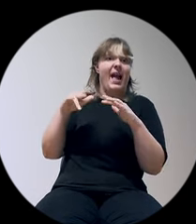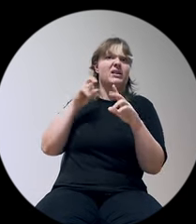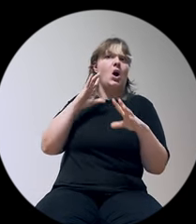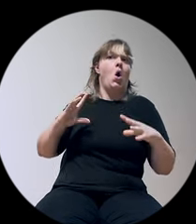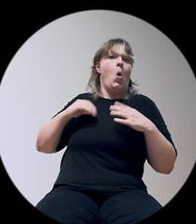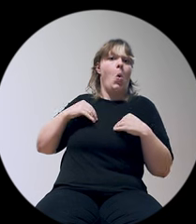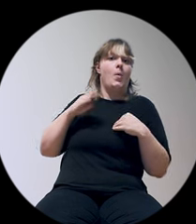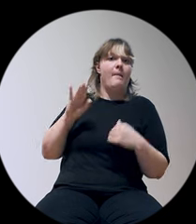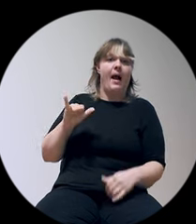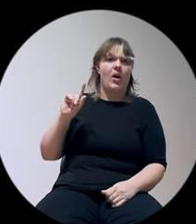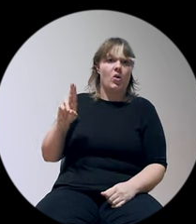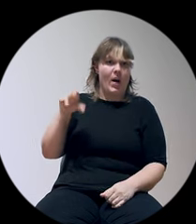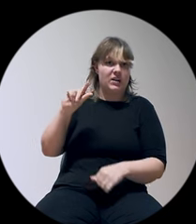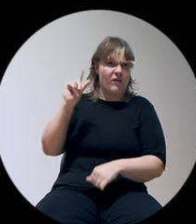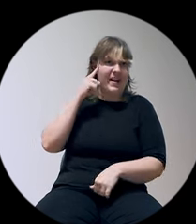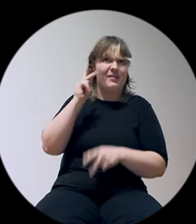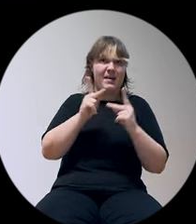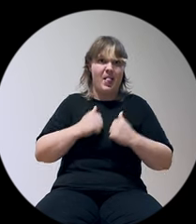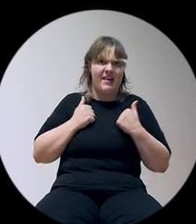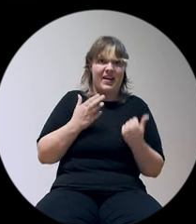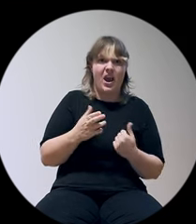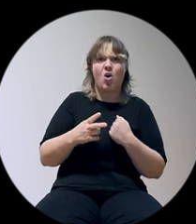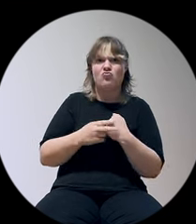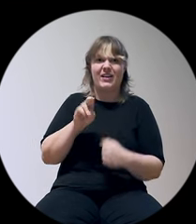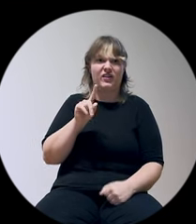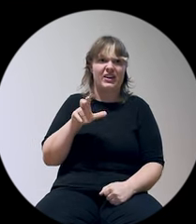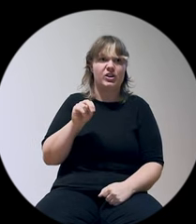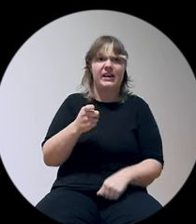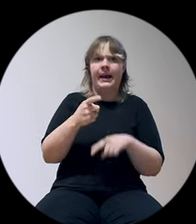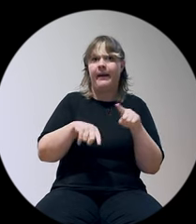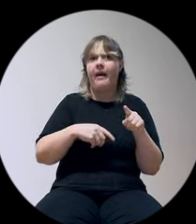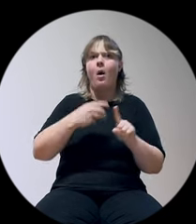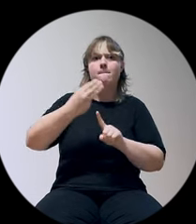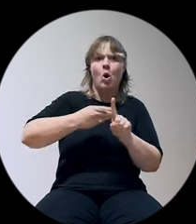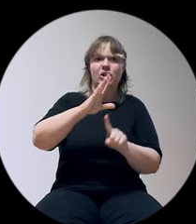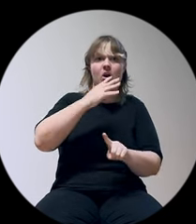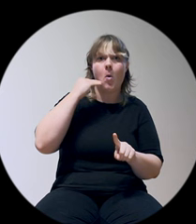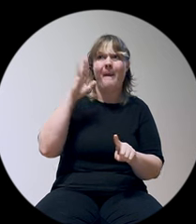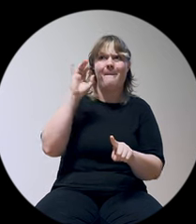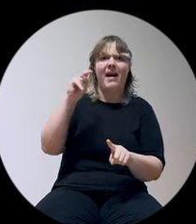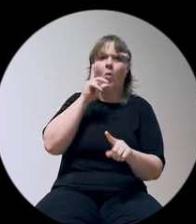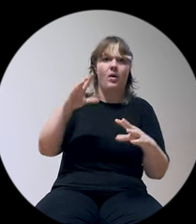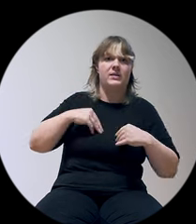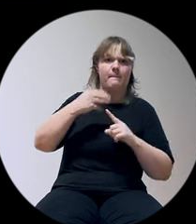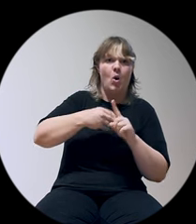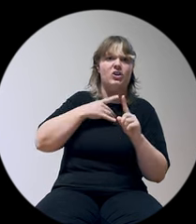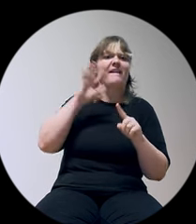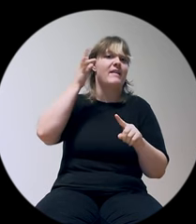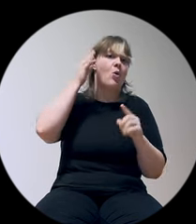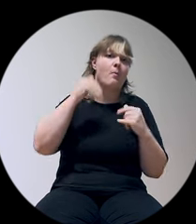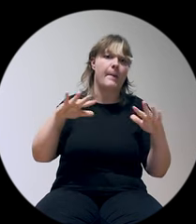government. Indigenous people living on Indian reservations cannot, for instance, mortgage their homes because banks won't accept a mortgage on federal property.